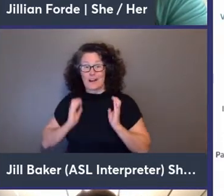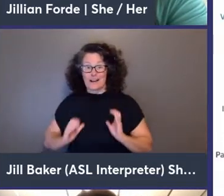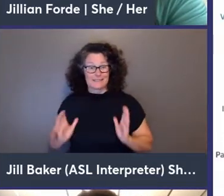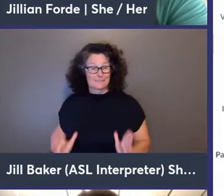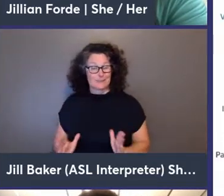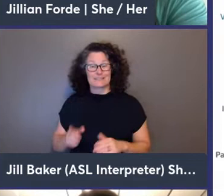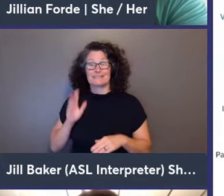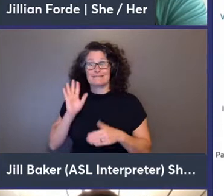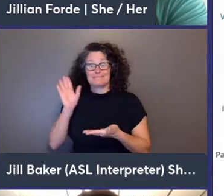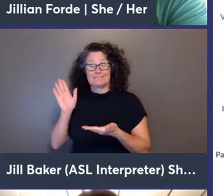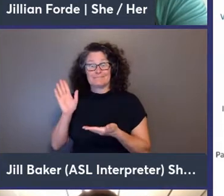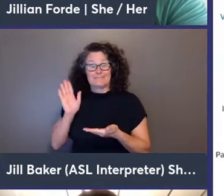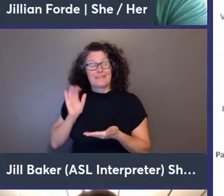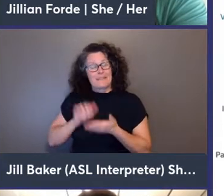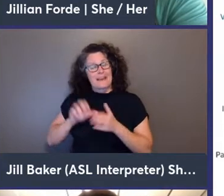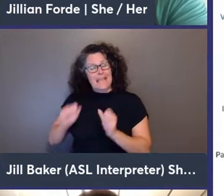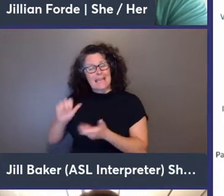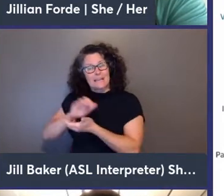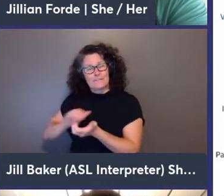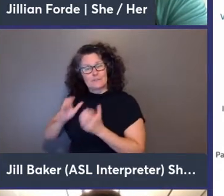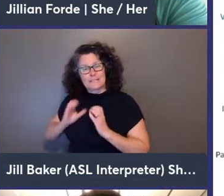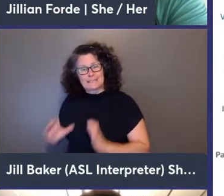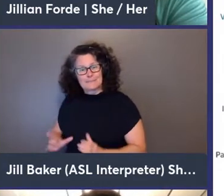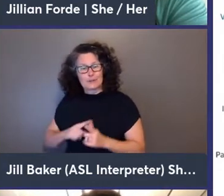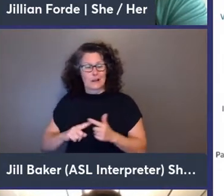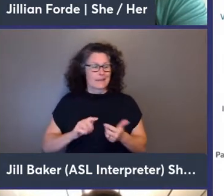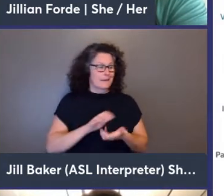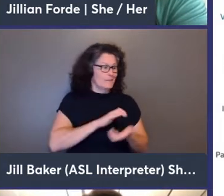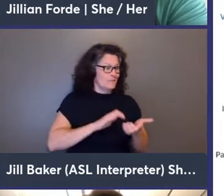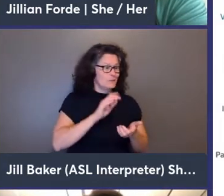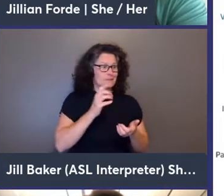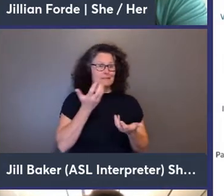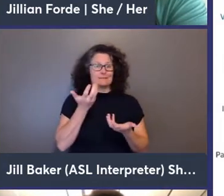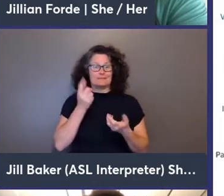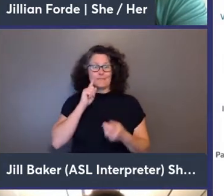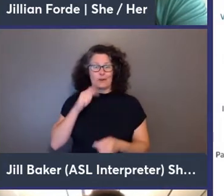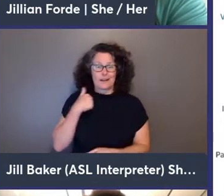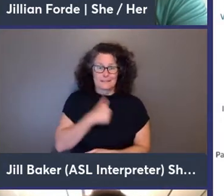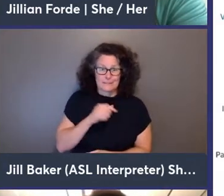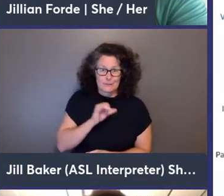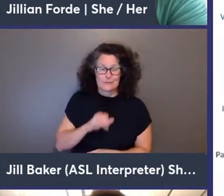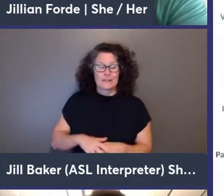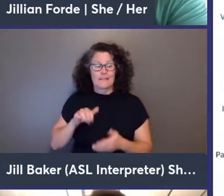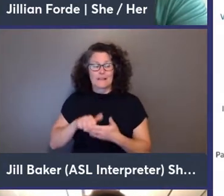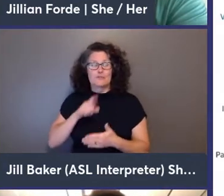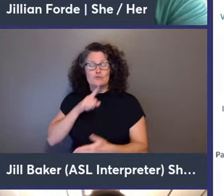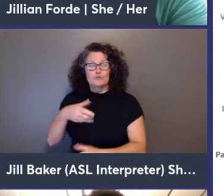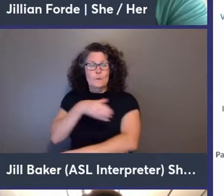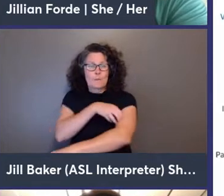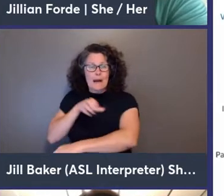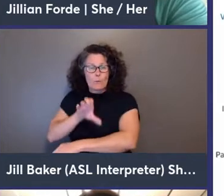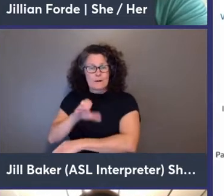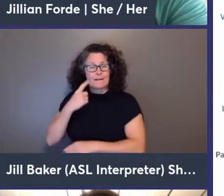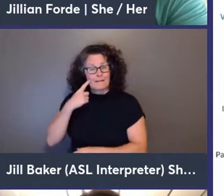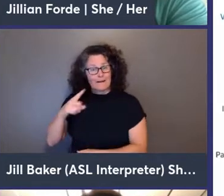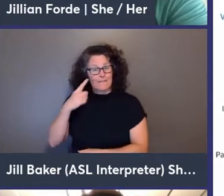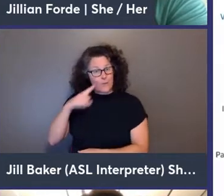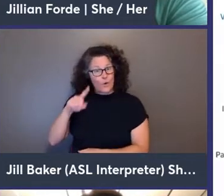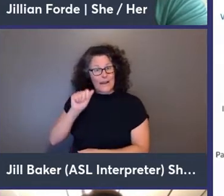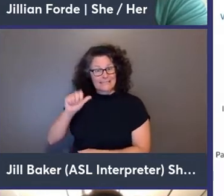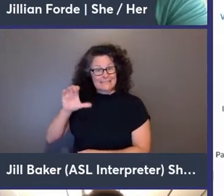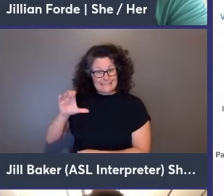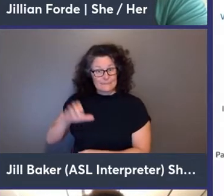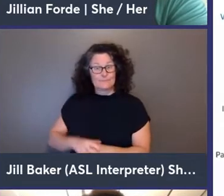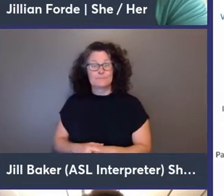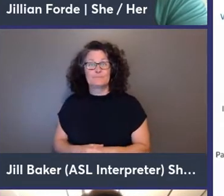may sometimes confuse them and confuse us too. So this is a true power of the LAC.